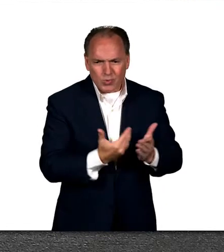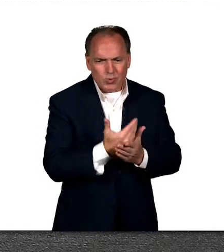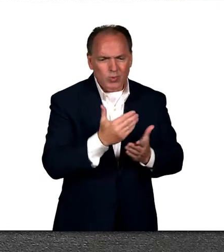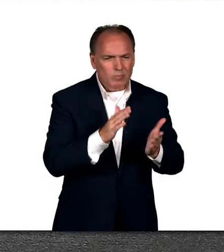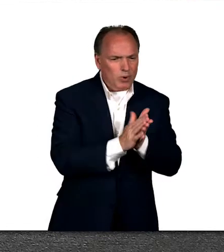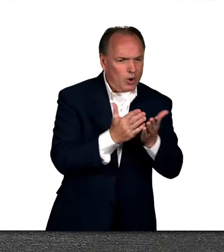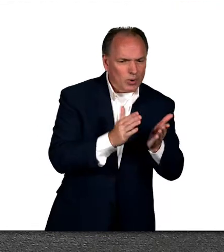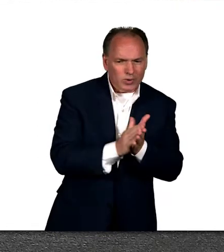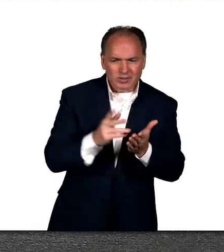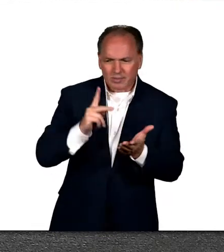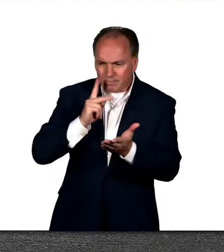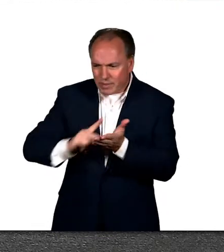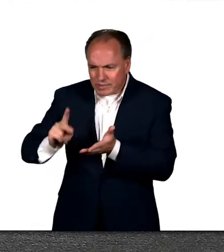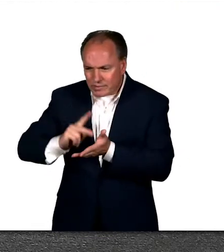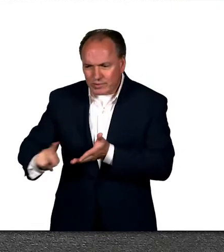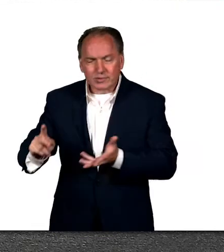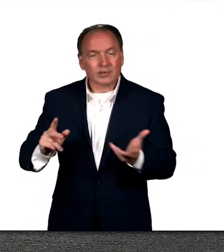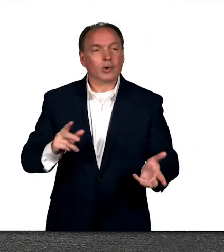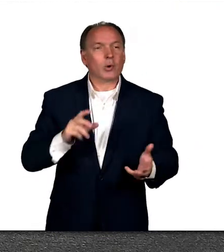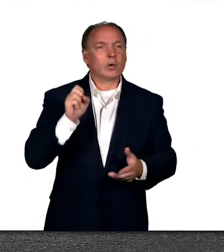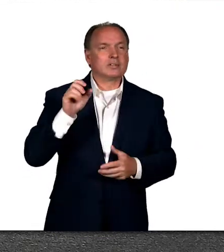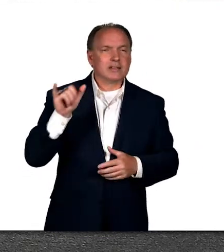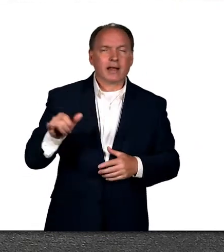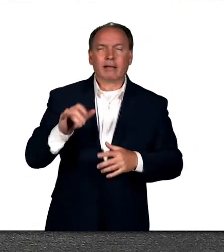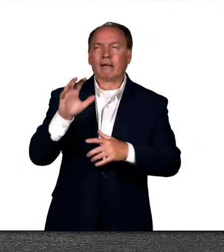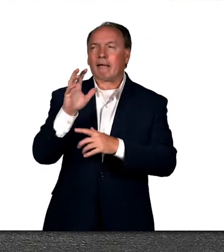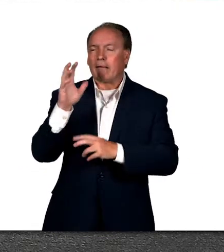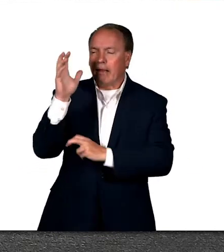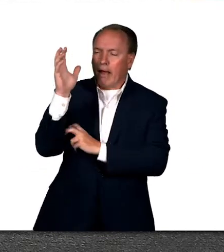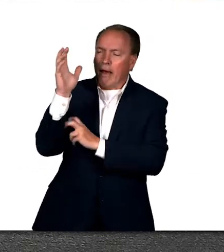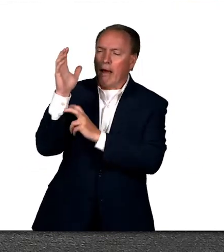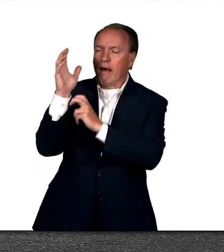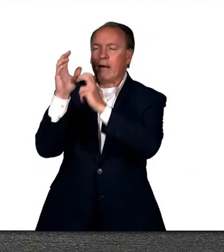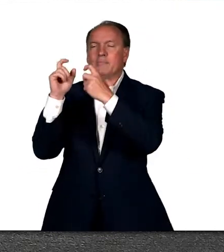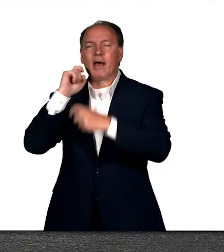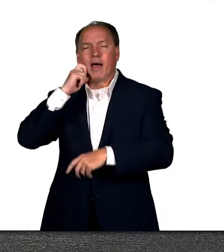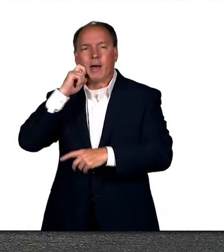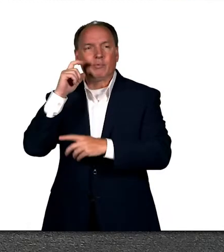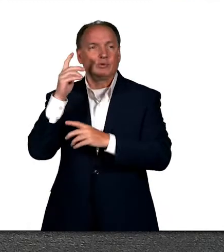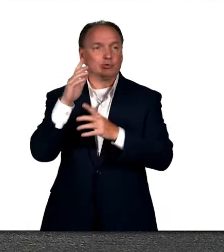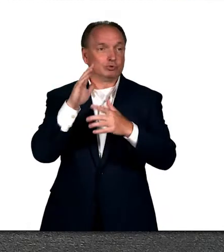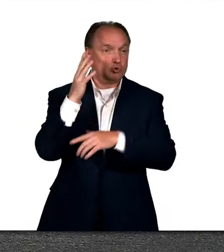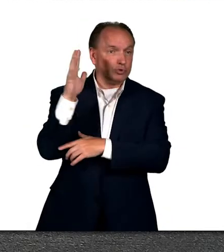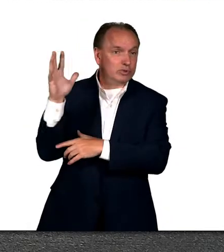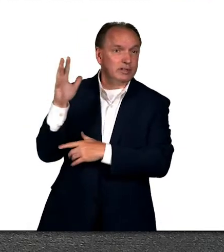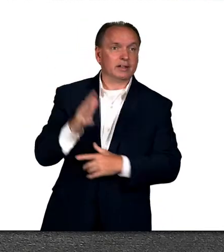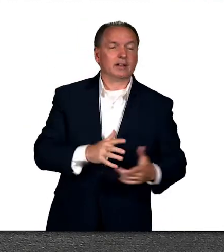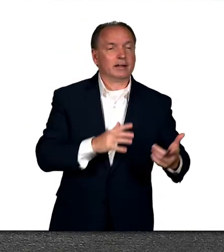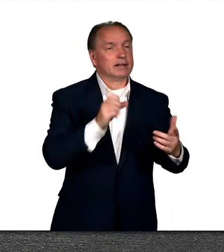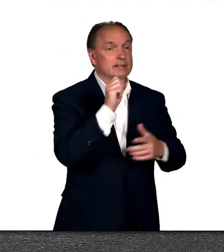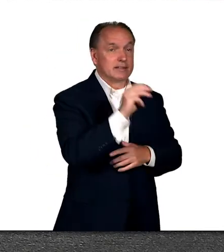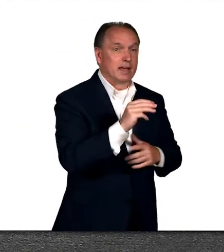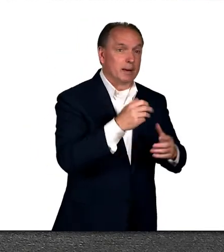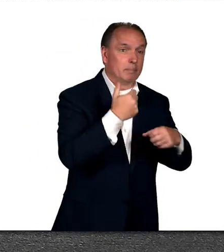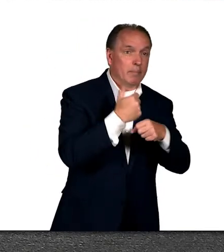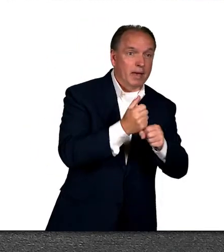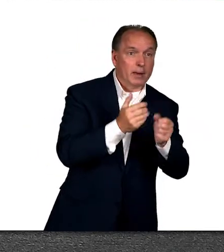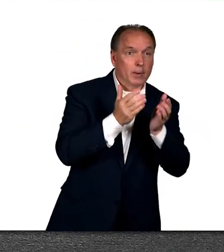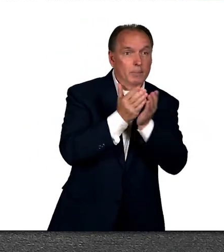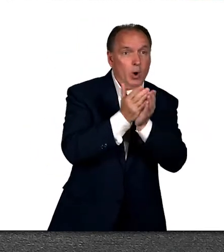to play in the yard. Sally climbs the apple tree and Sam carves a boat to sail on the